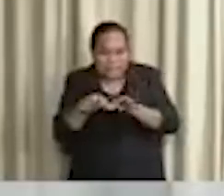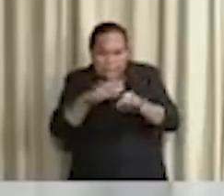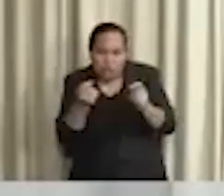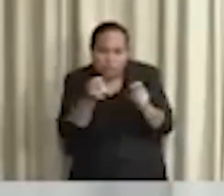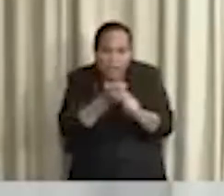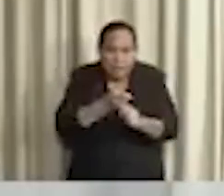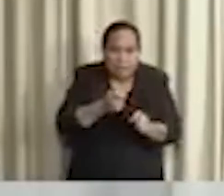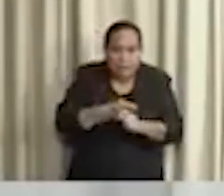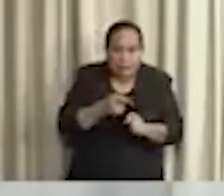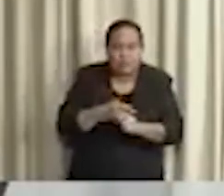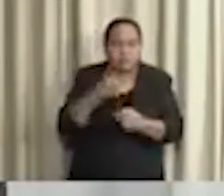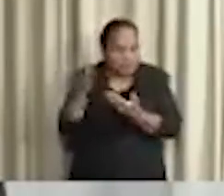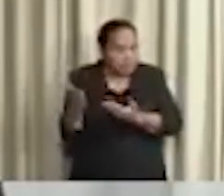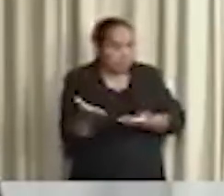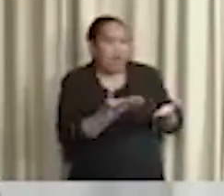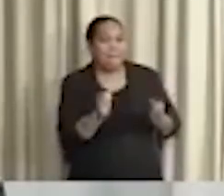amendments back to Cabinet.